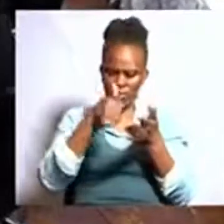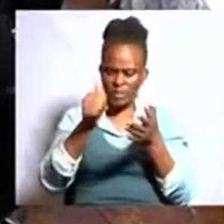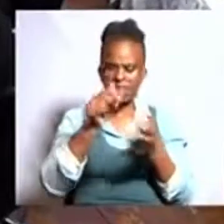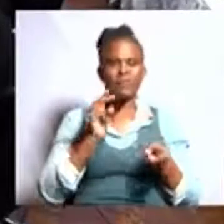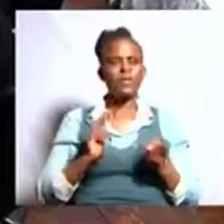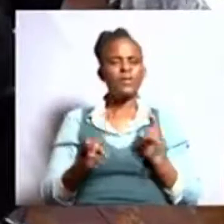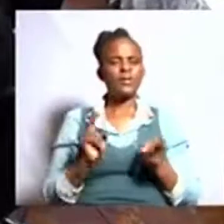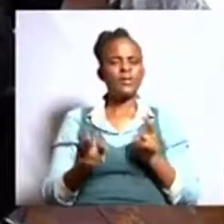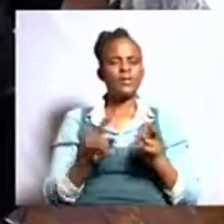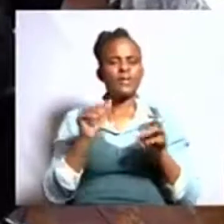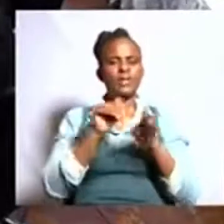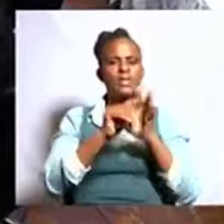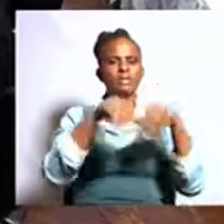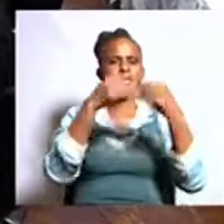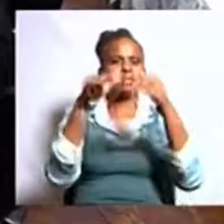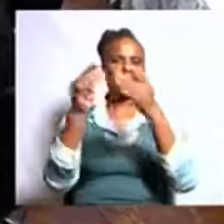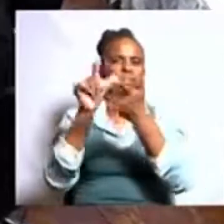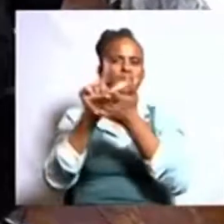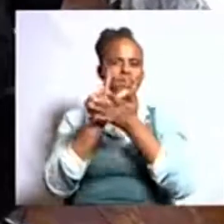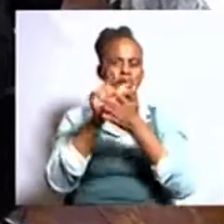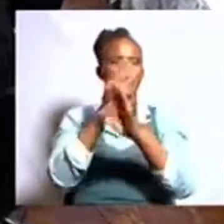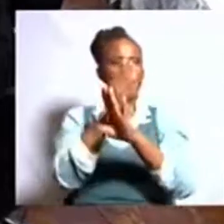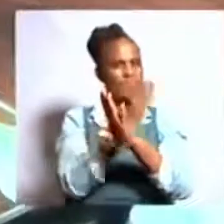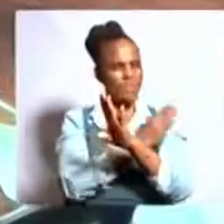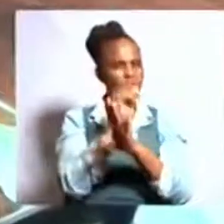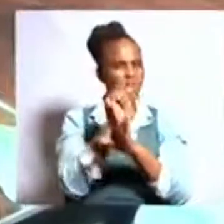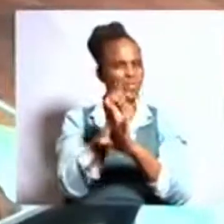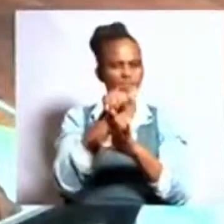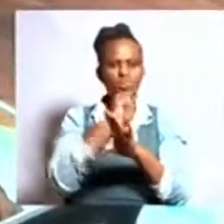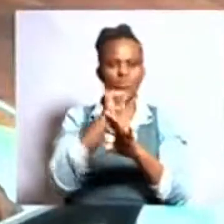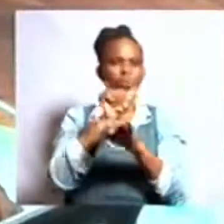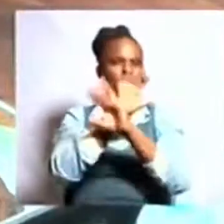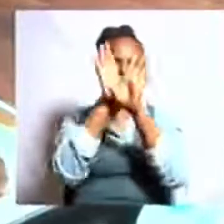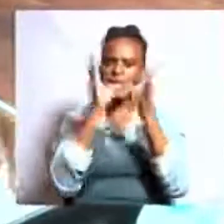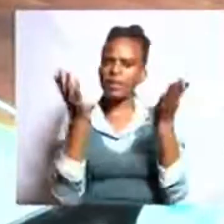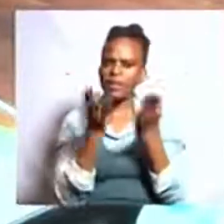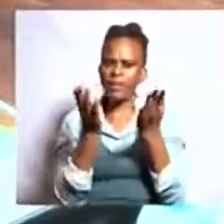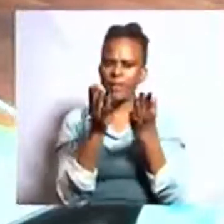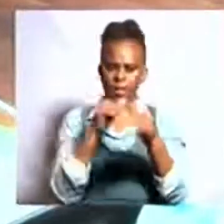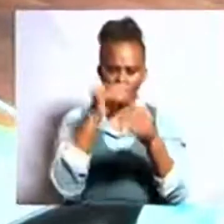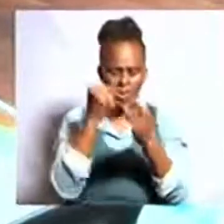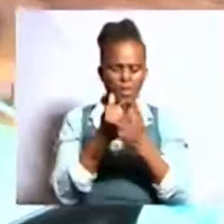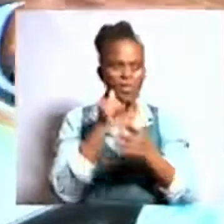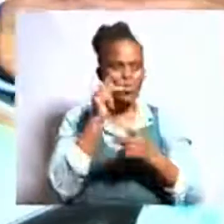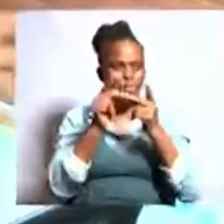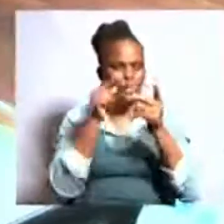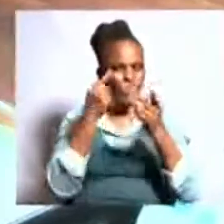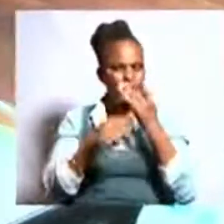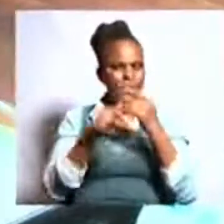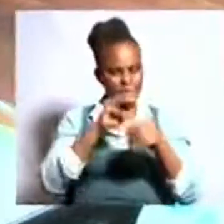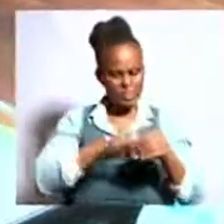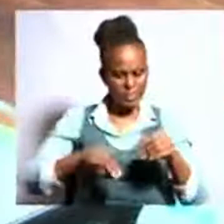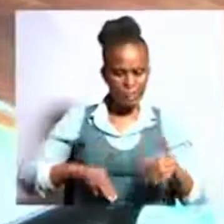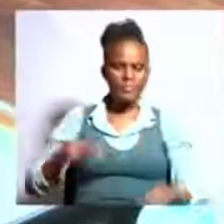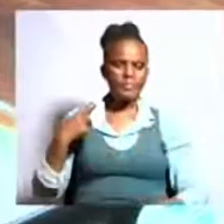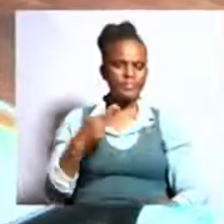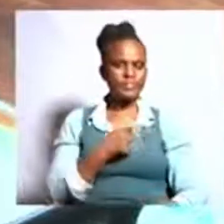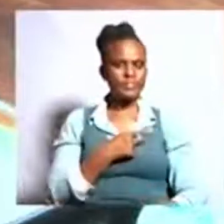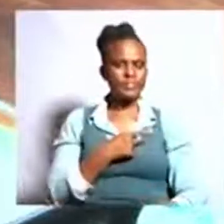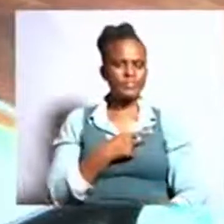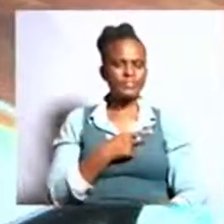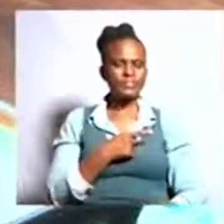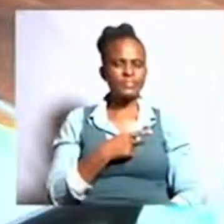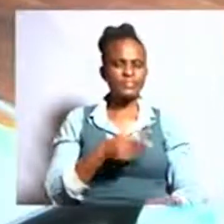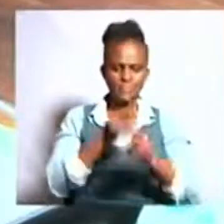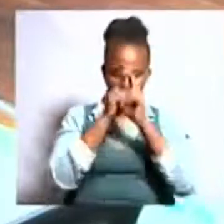into disbursing the loans prior to not being clear to the whole process? This is what the members of parliament, honorable